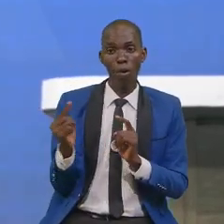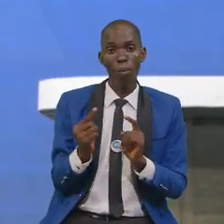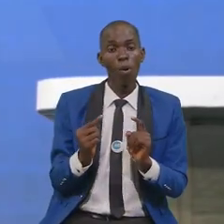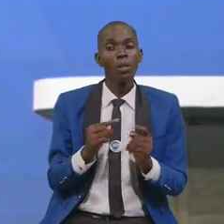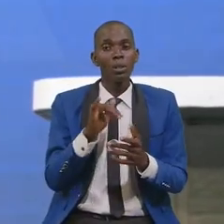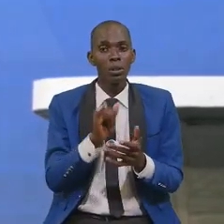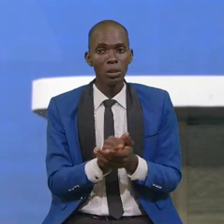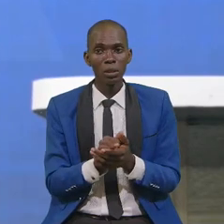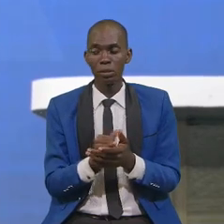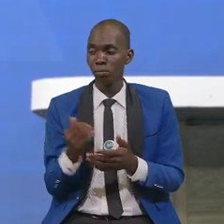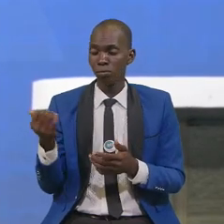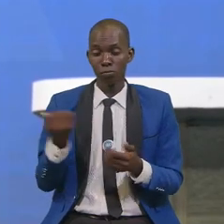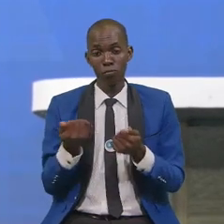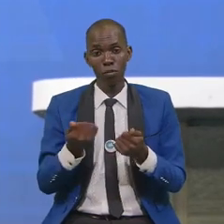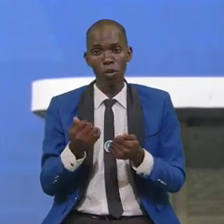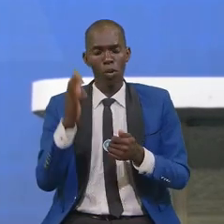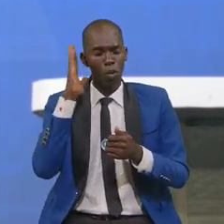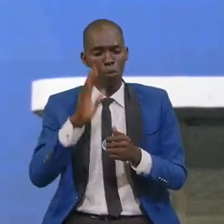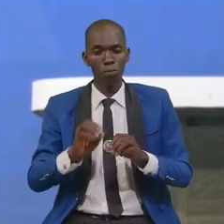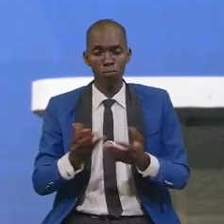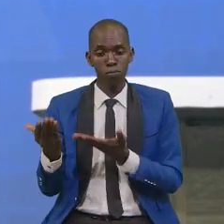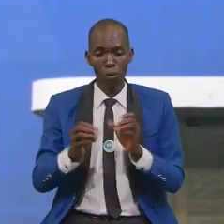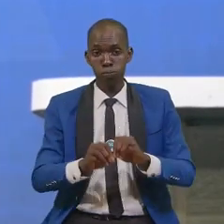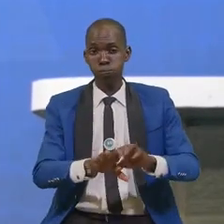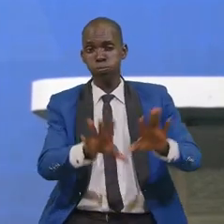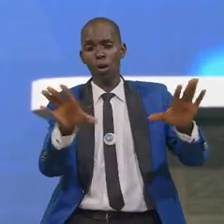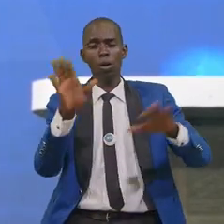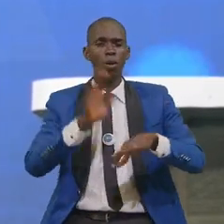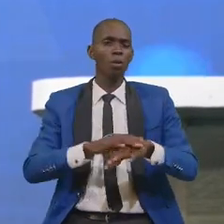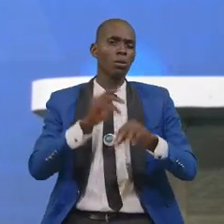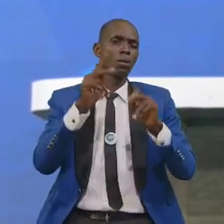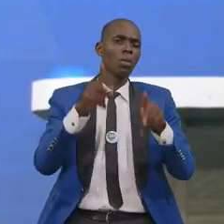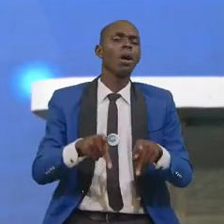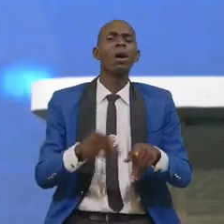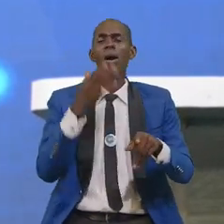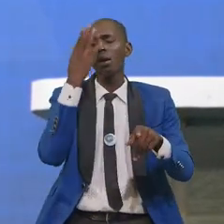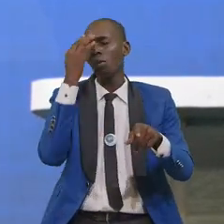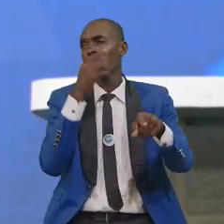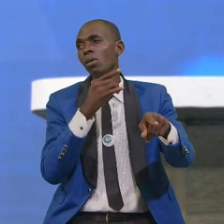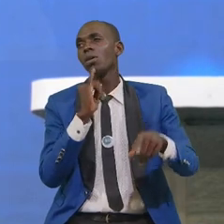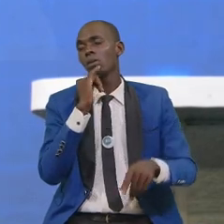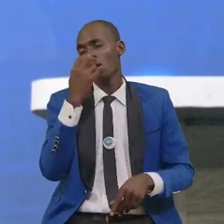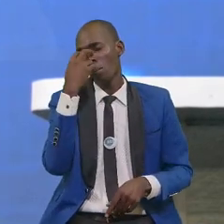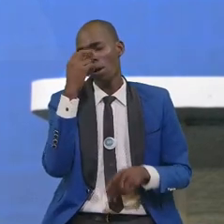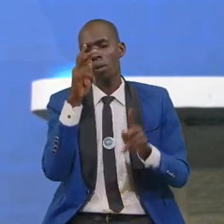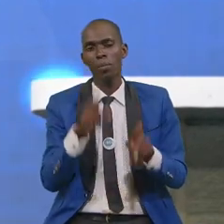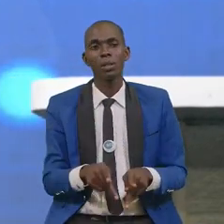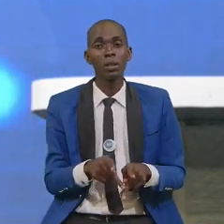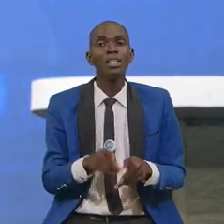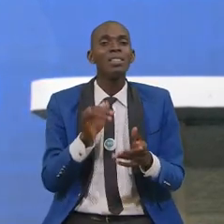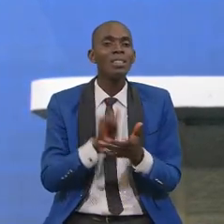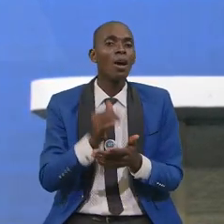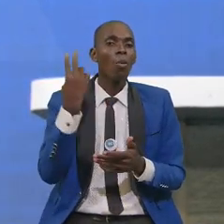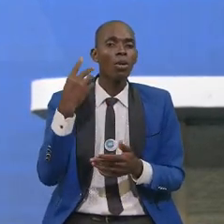will shine light on the garment and then they will know you are there. The blind man, that was his garment